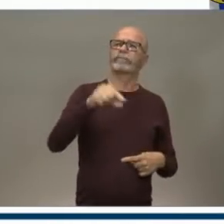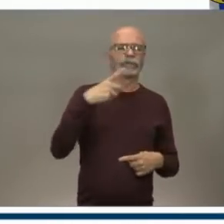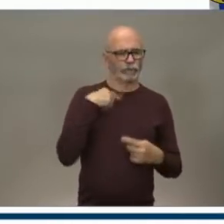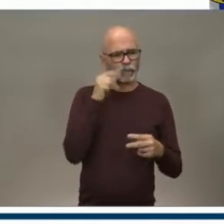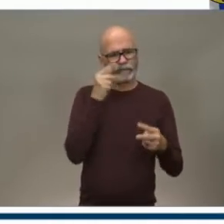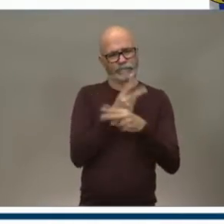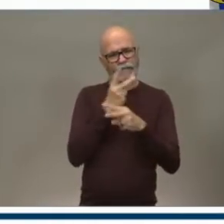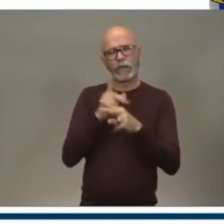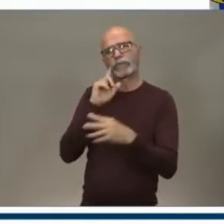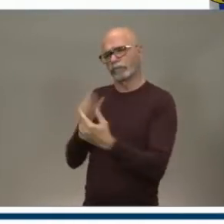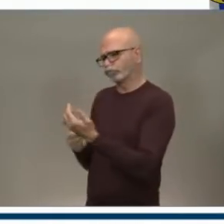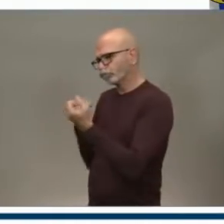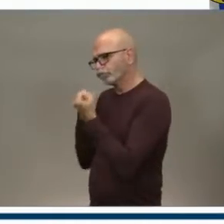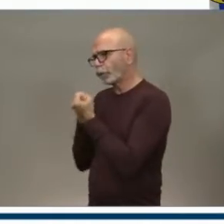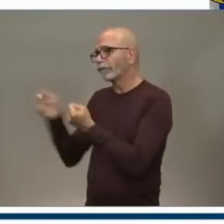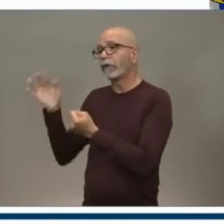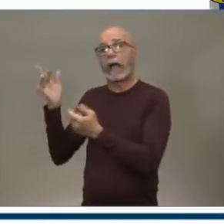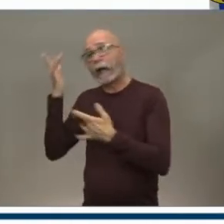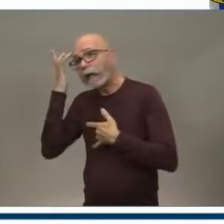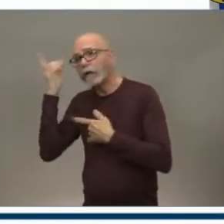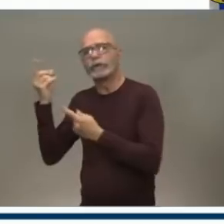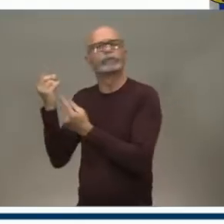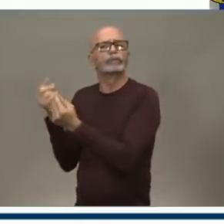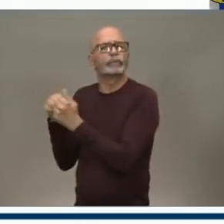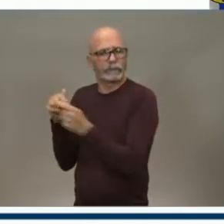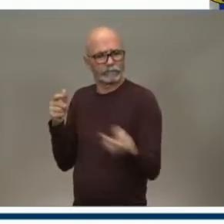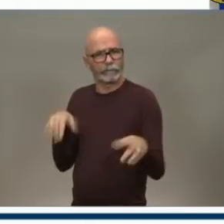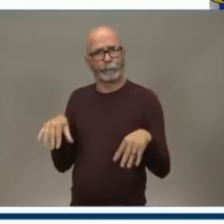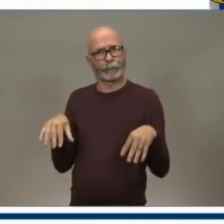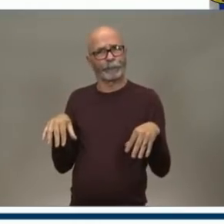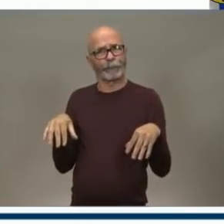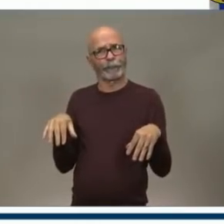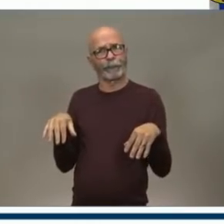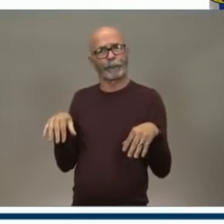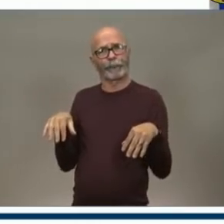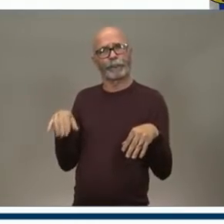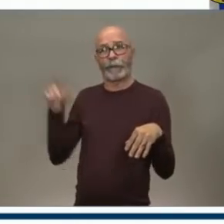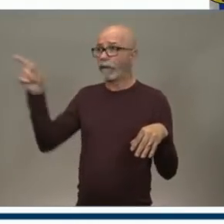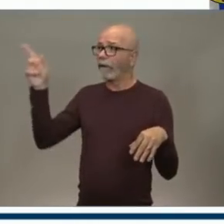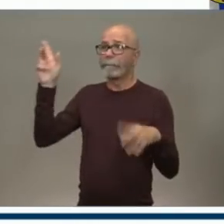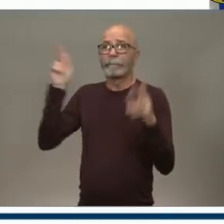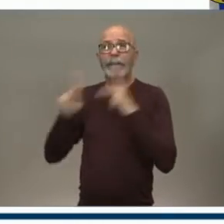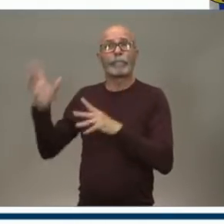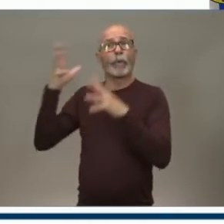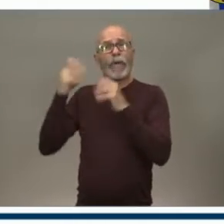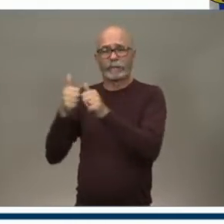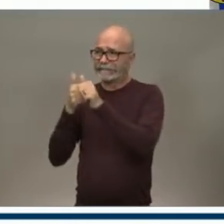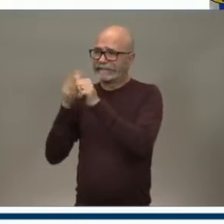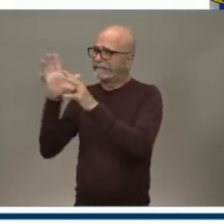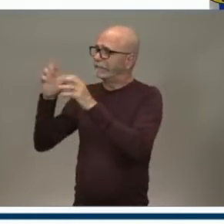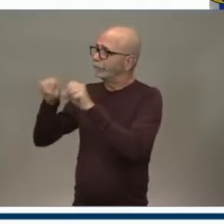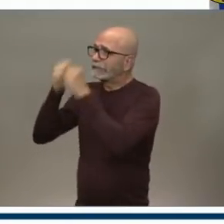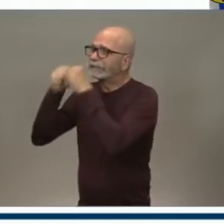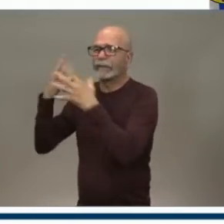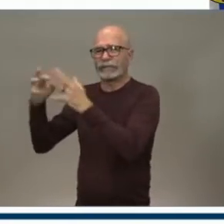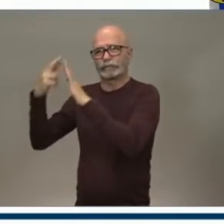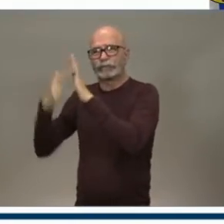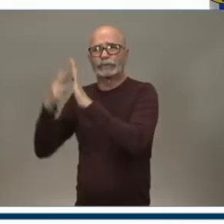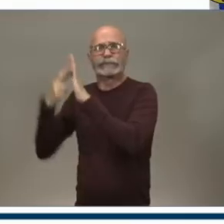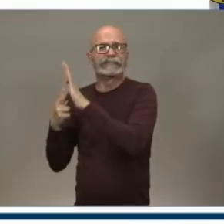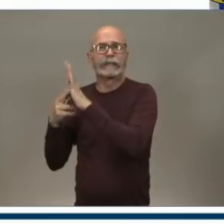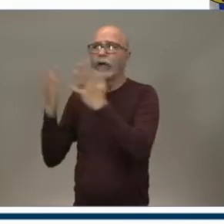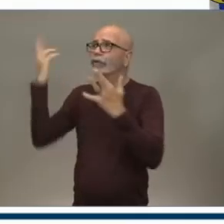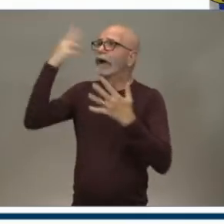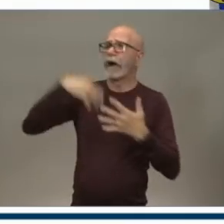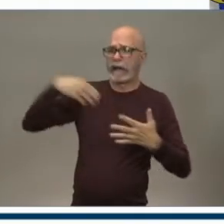people can abide by what Dr. Strang is asking them to do while not worrying about not having enough money for groceries or the rent